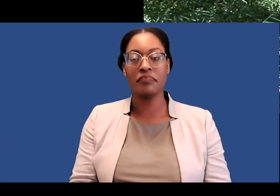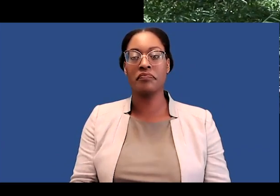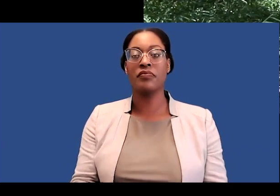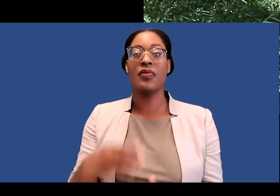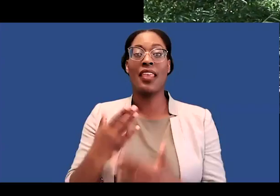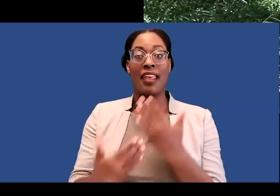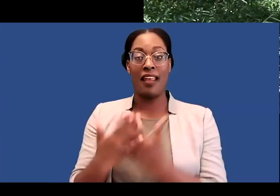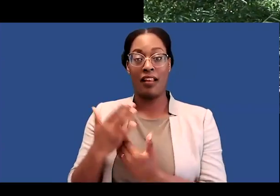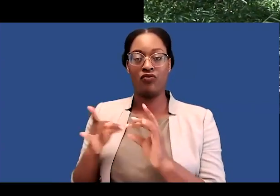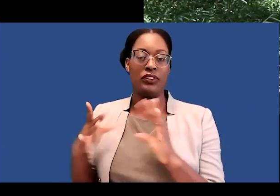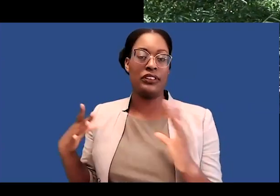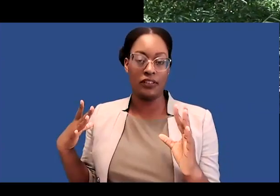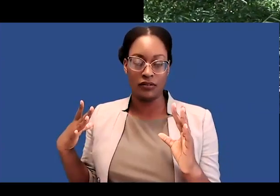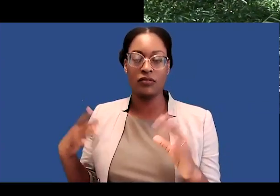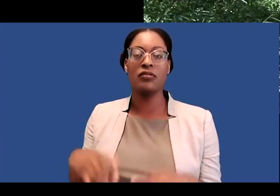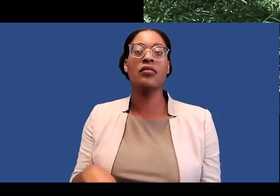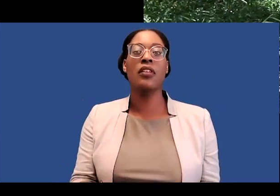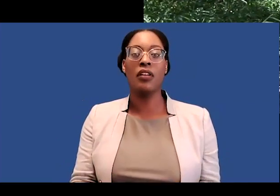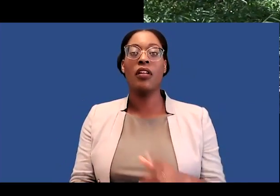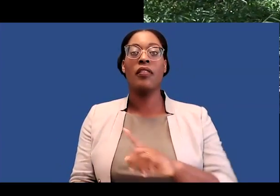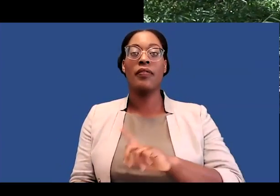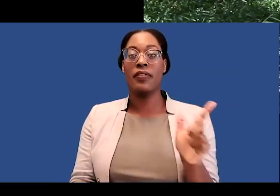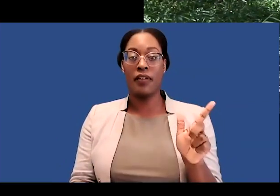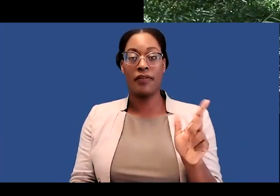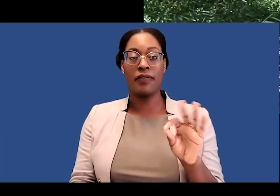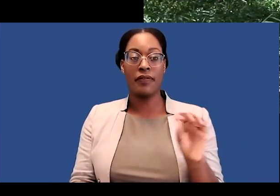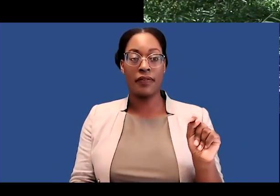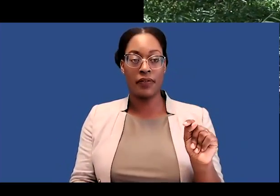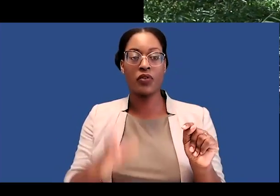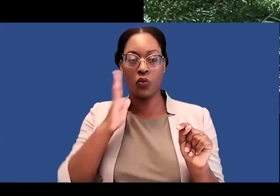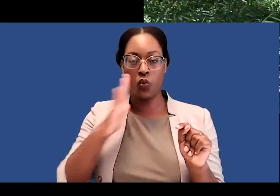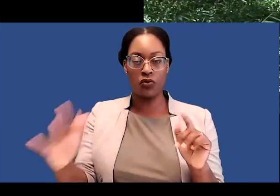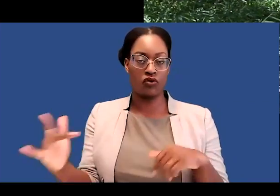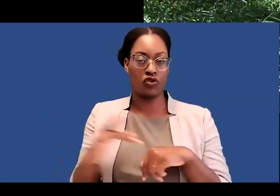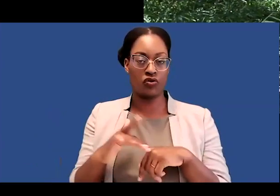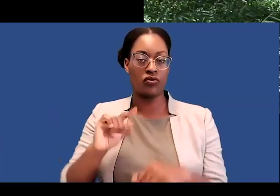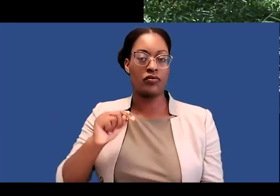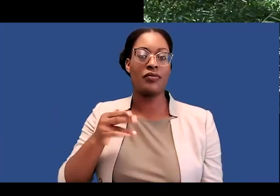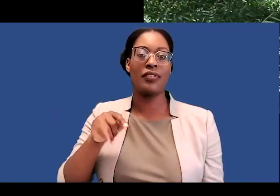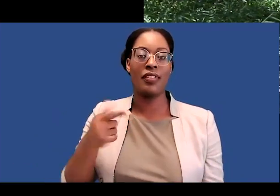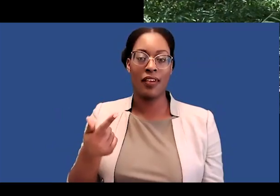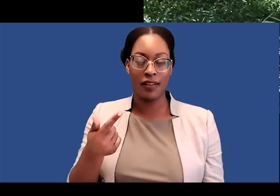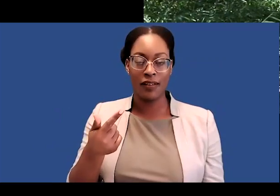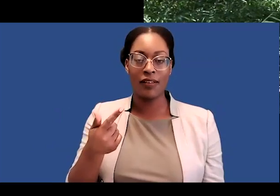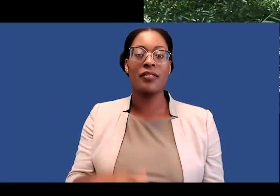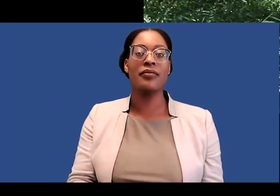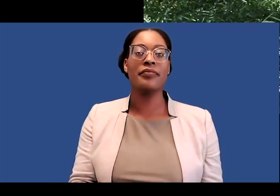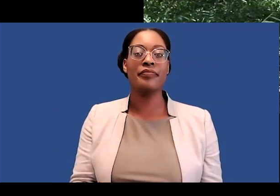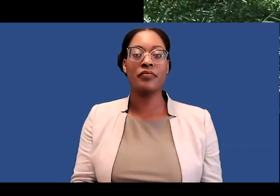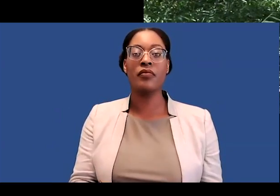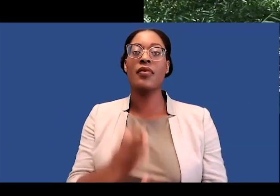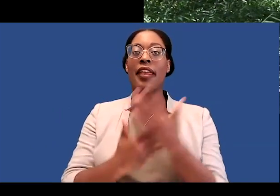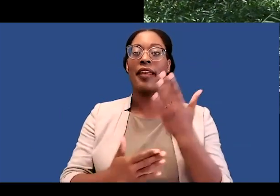Release the right hand. Go ahead and bring the left foot into the root of the thigh or into tree. Along that right leg, bring the hands